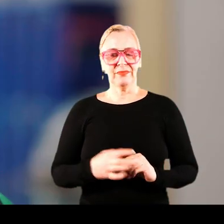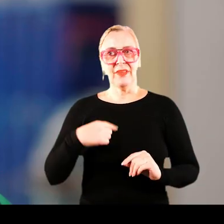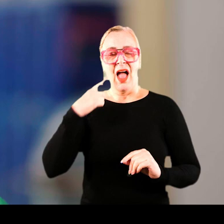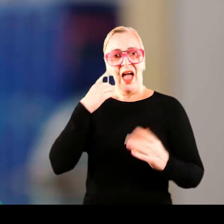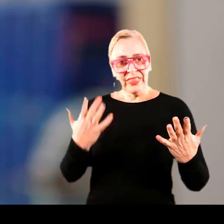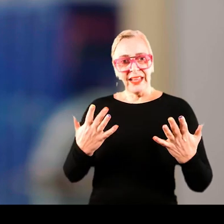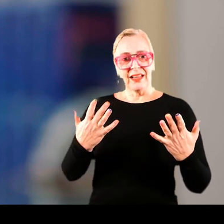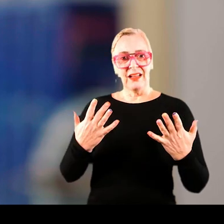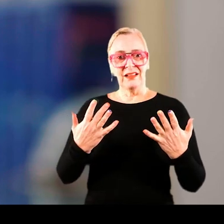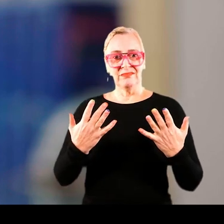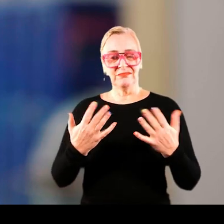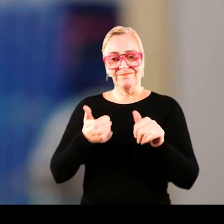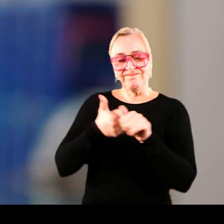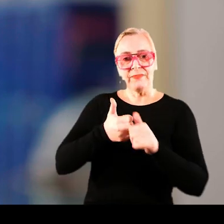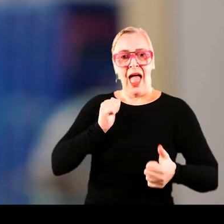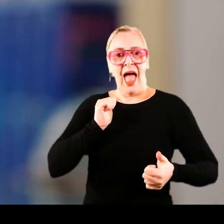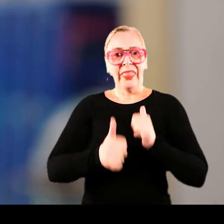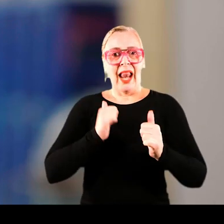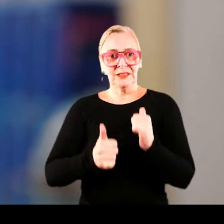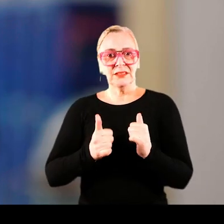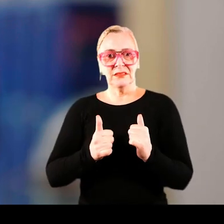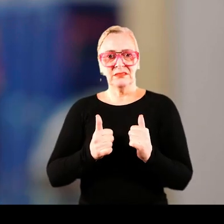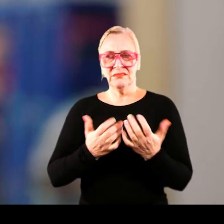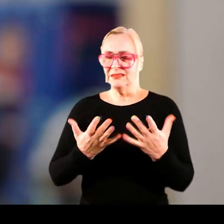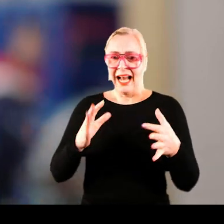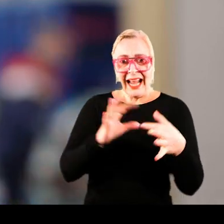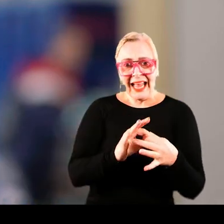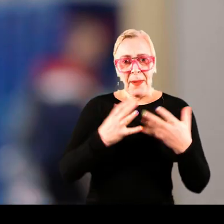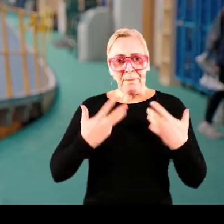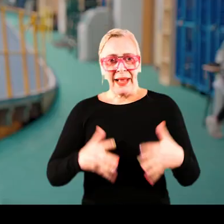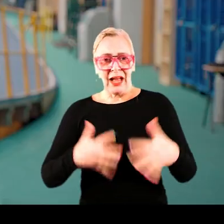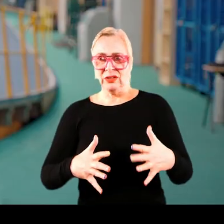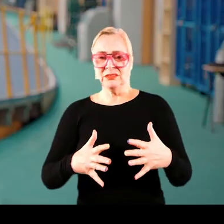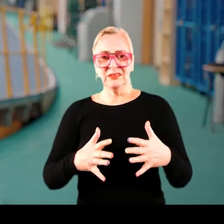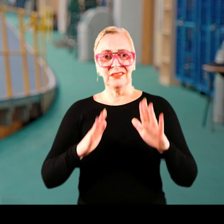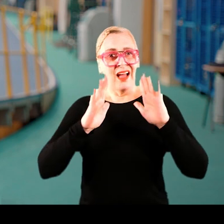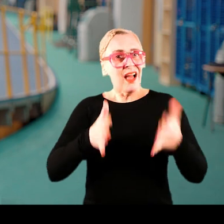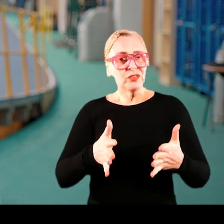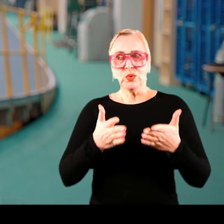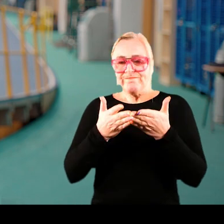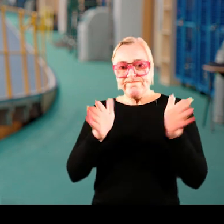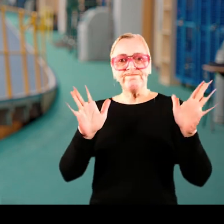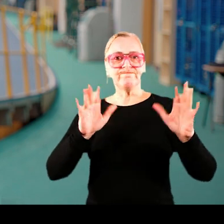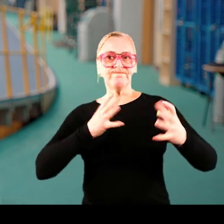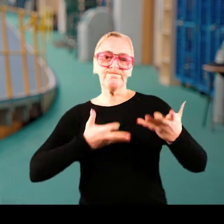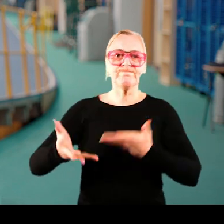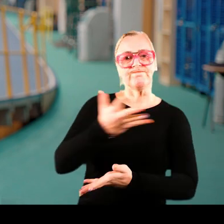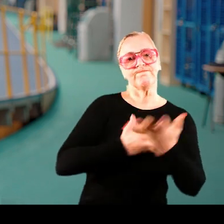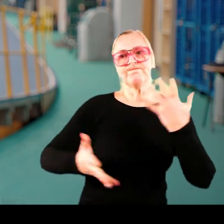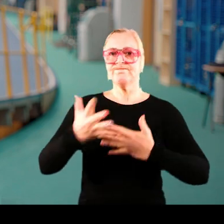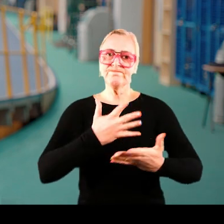in order to support athletes further in sport with their menstrual cycles, we have to start with this conversation. We have